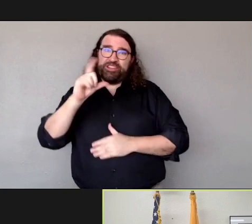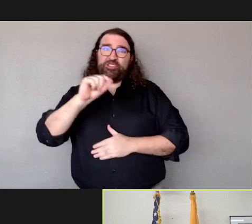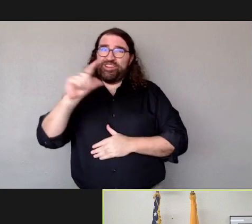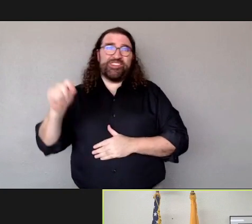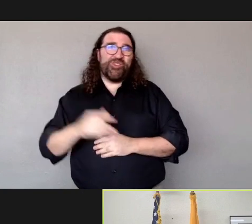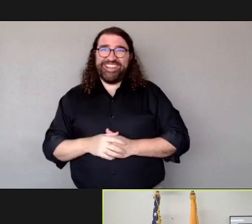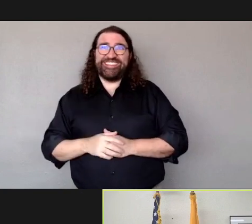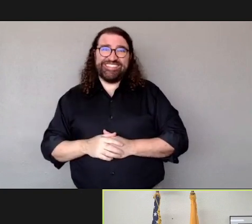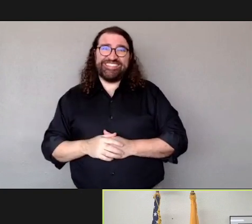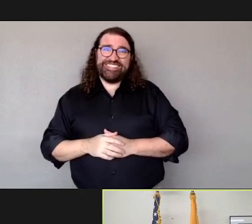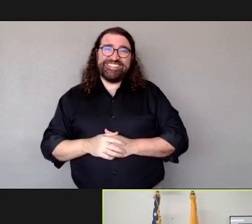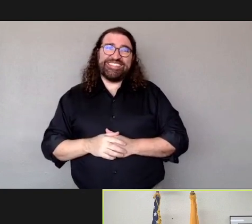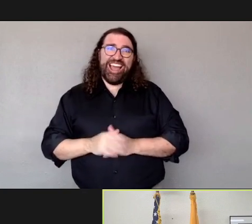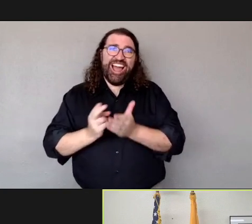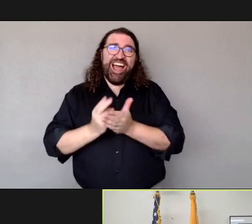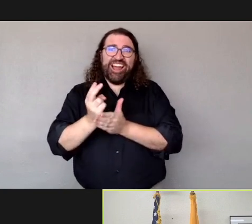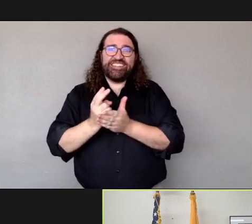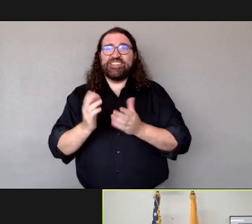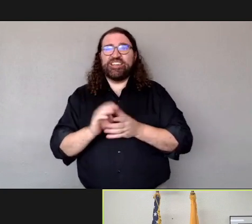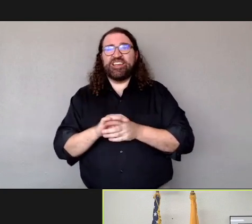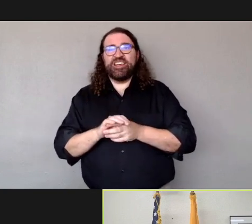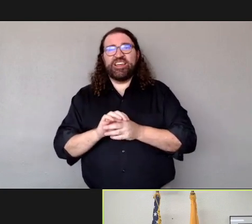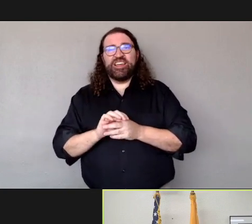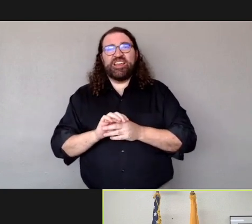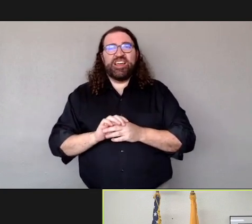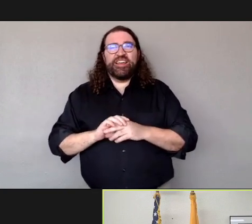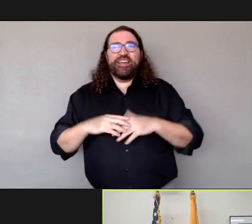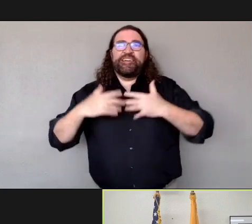spring. And when you haven't,